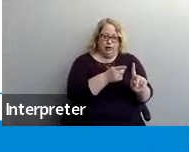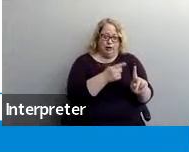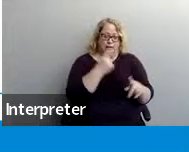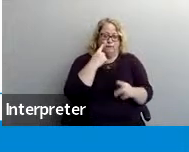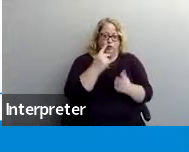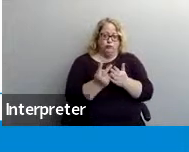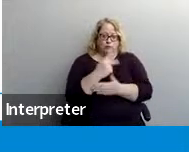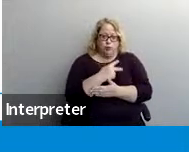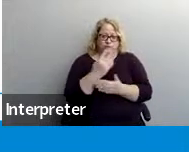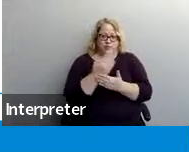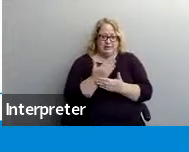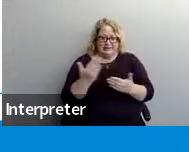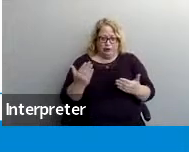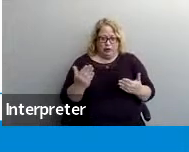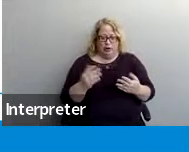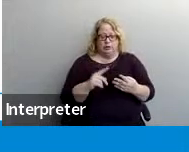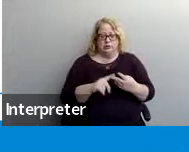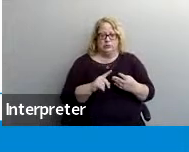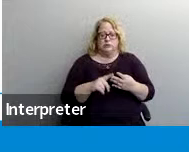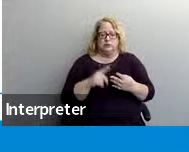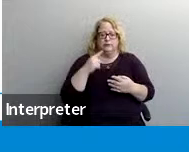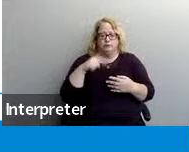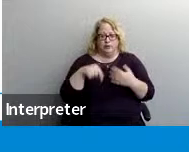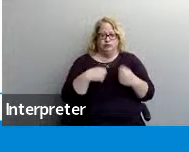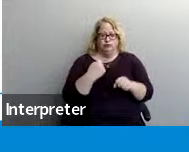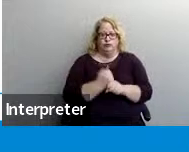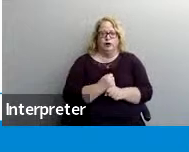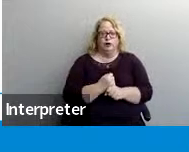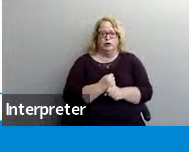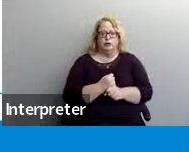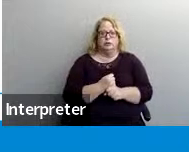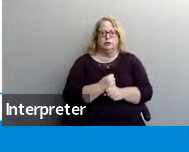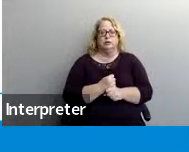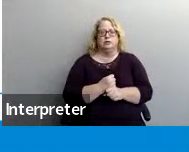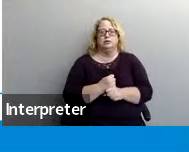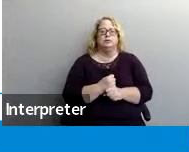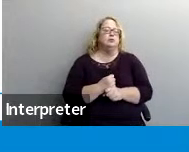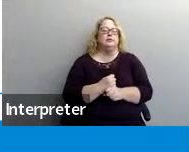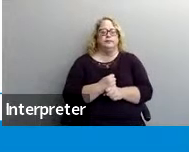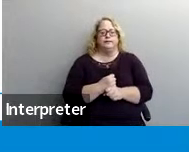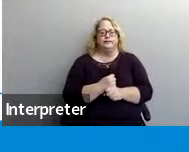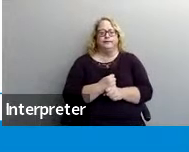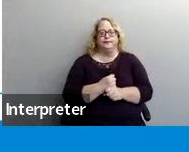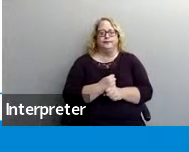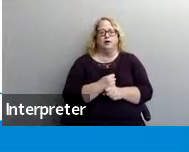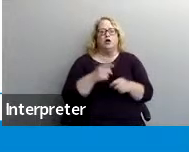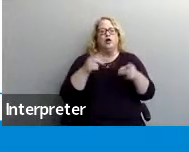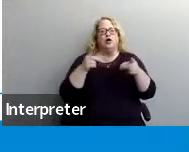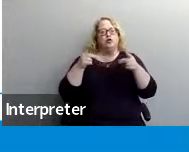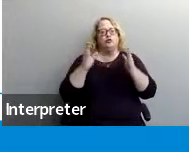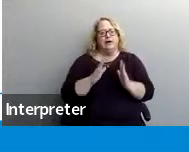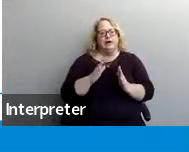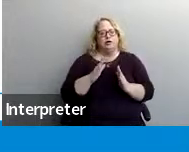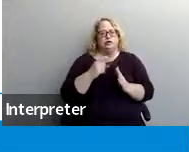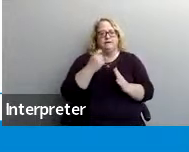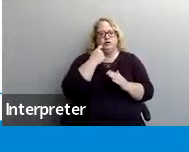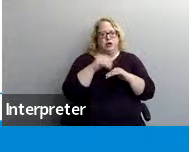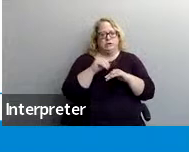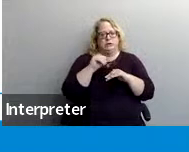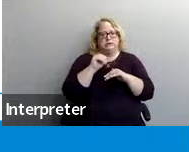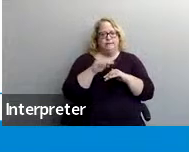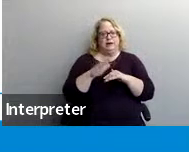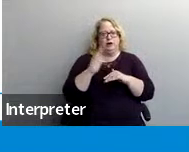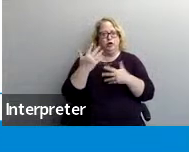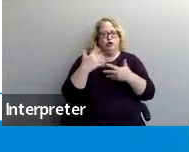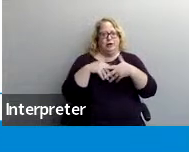our review of materials for this upcoming year. Our directors have just submitted